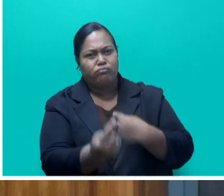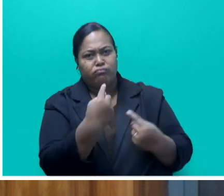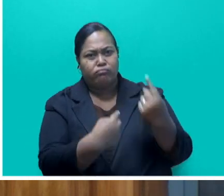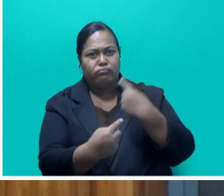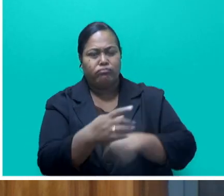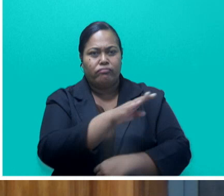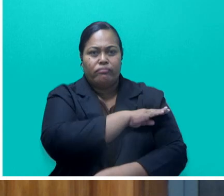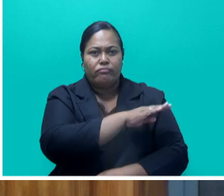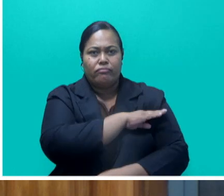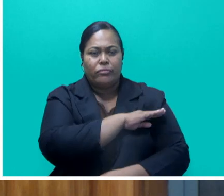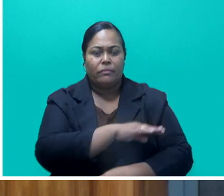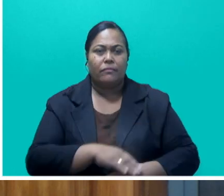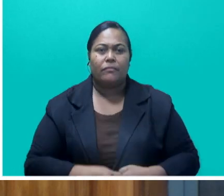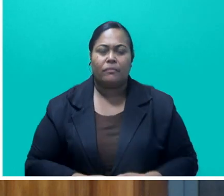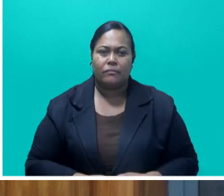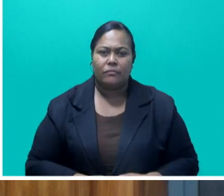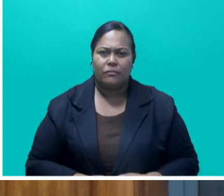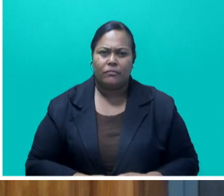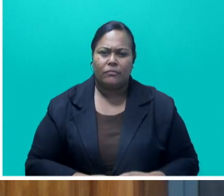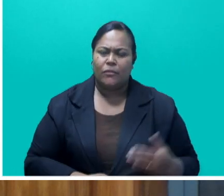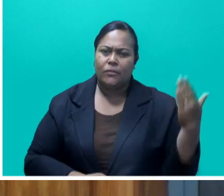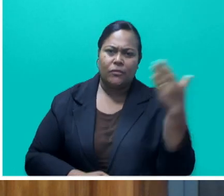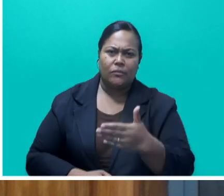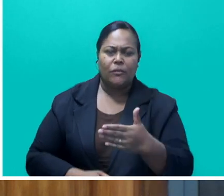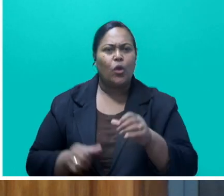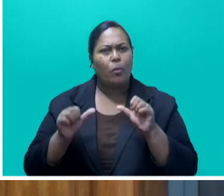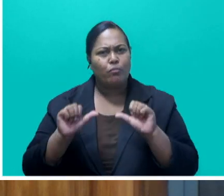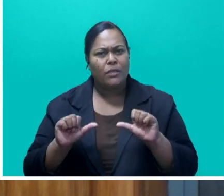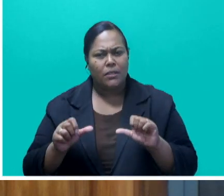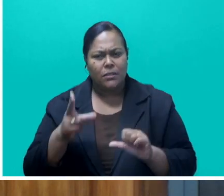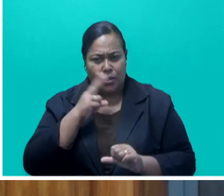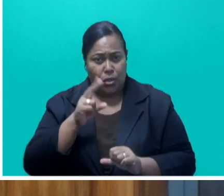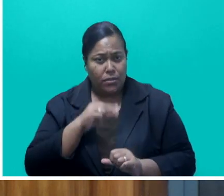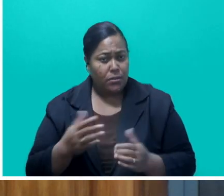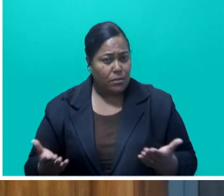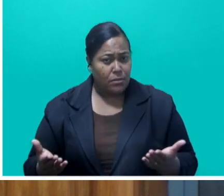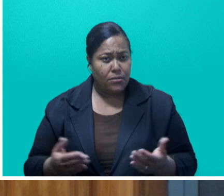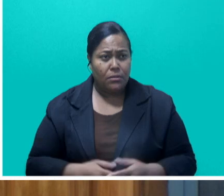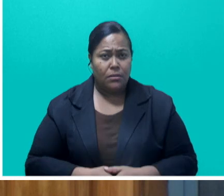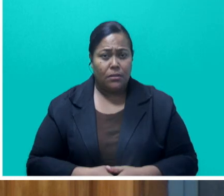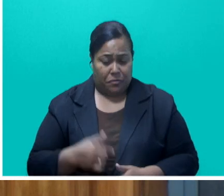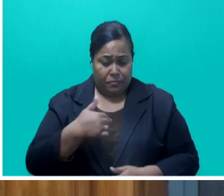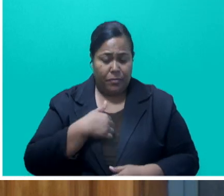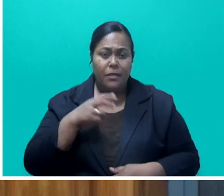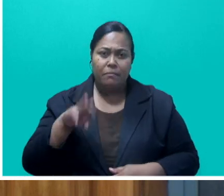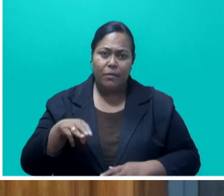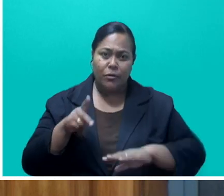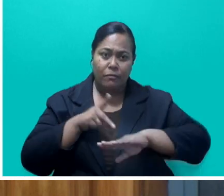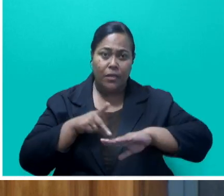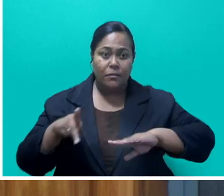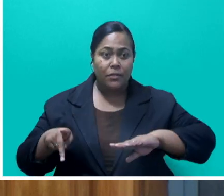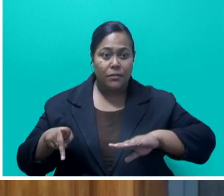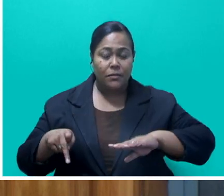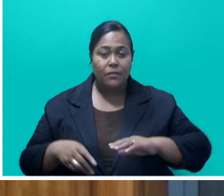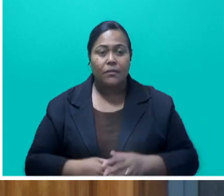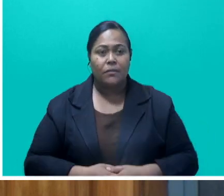the leader of opposition to His Excellency the President's address. As a pledging Member of Parliament and